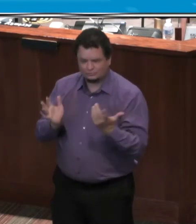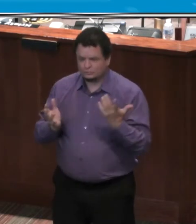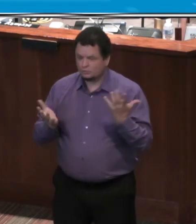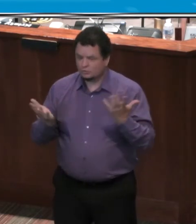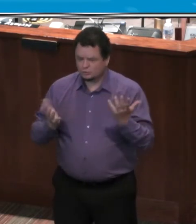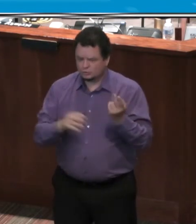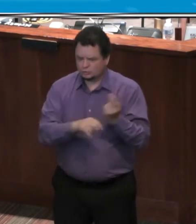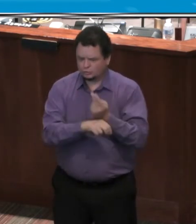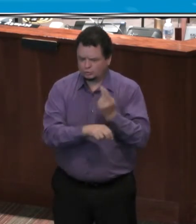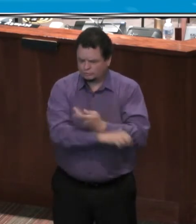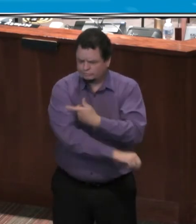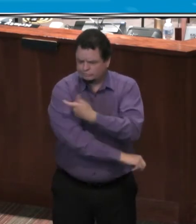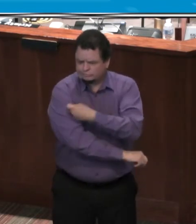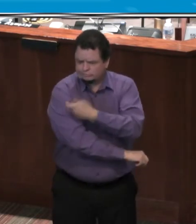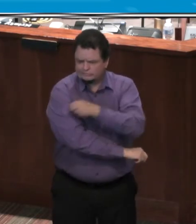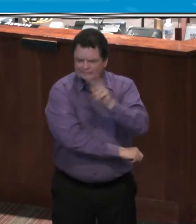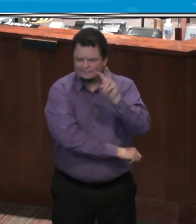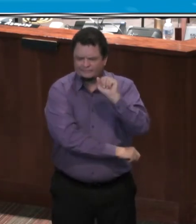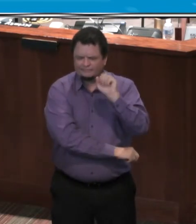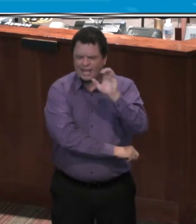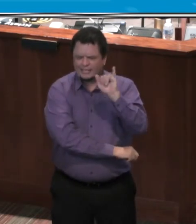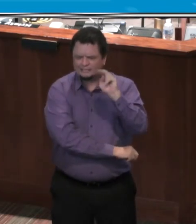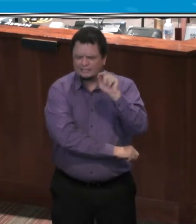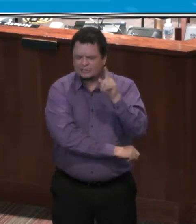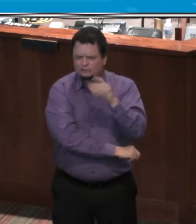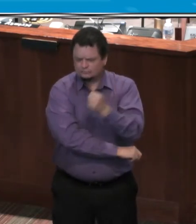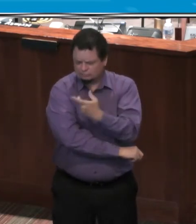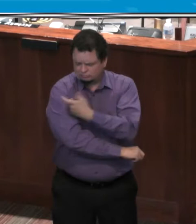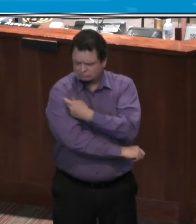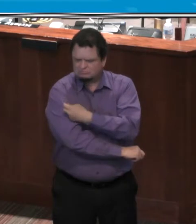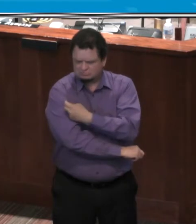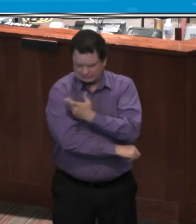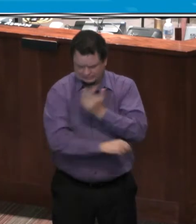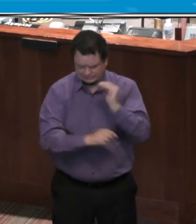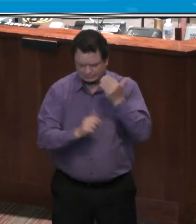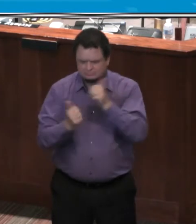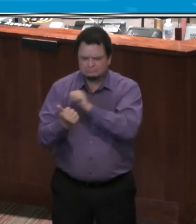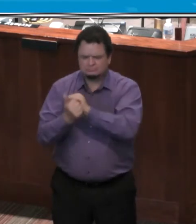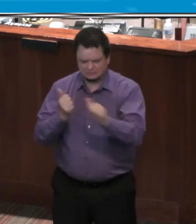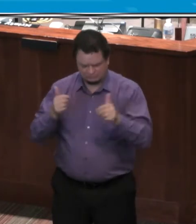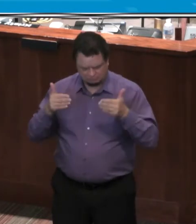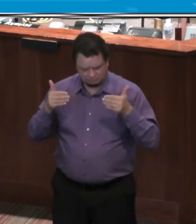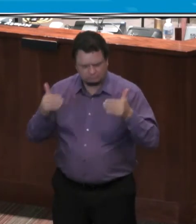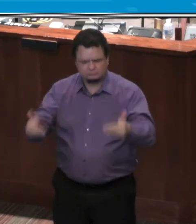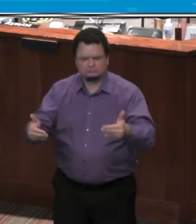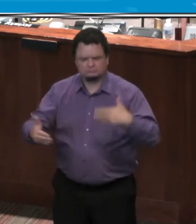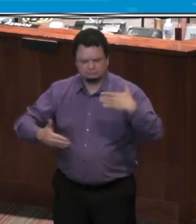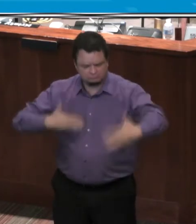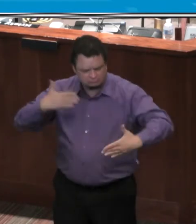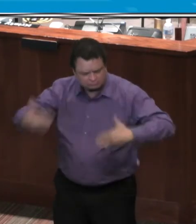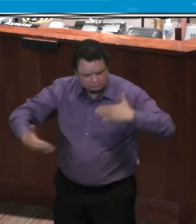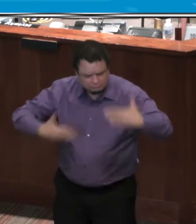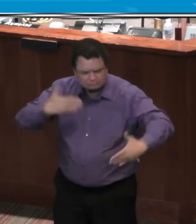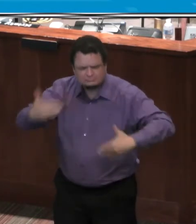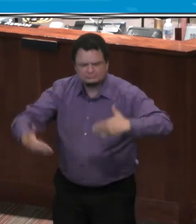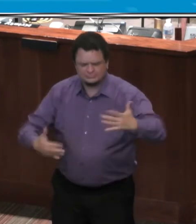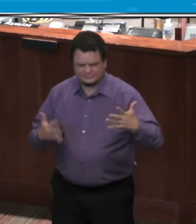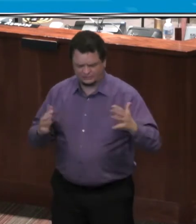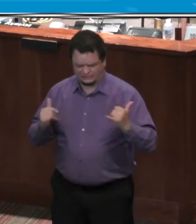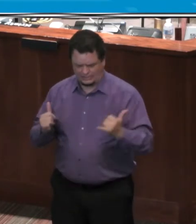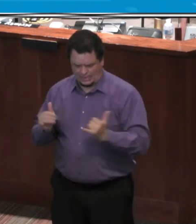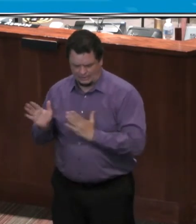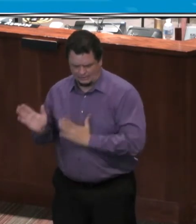with that. They expect to have a full plan by the end of this year, and then they'd like to come and talk to us about